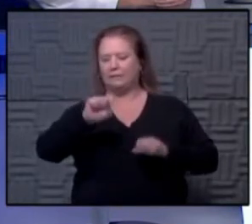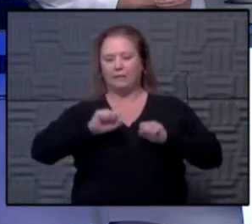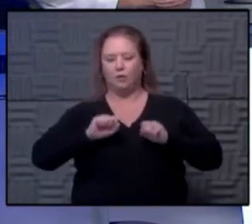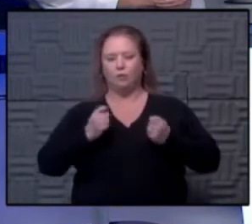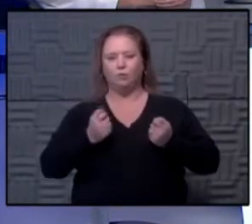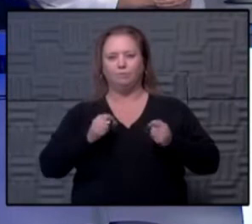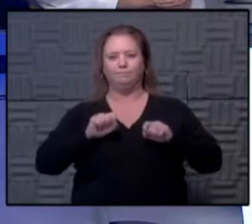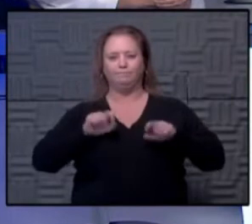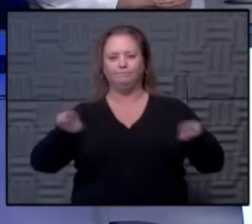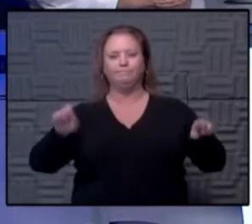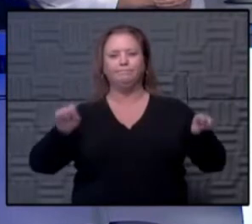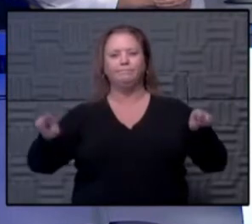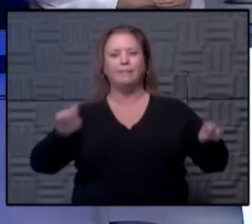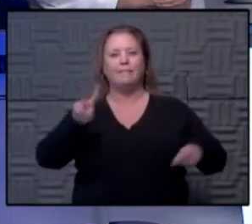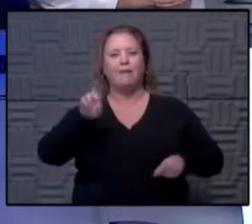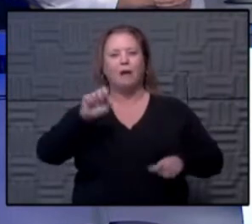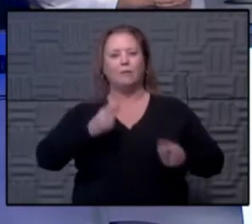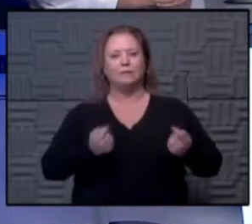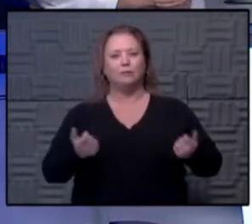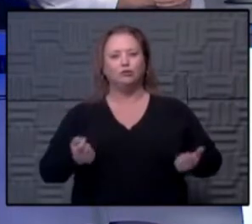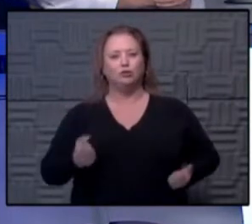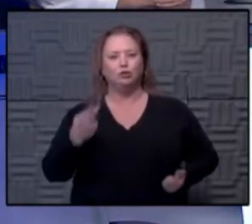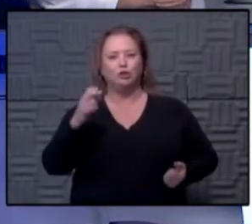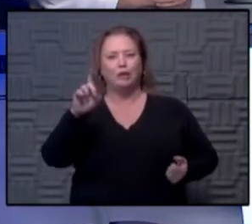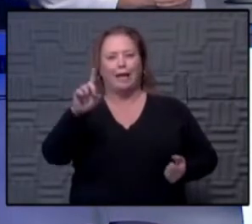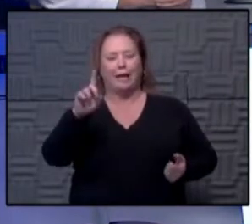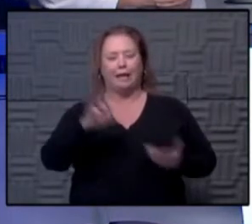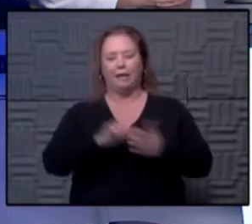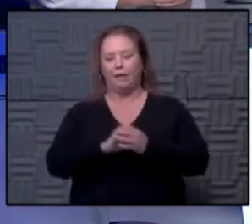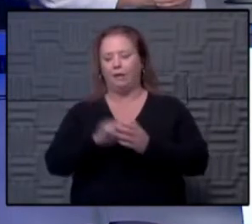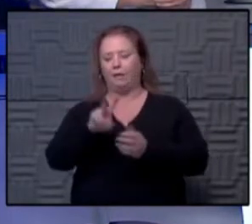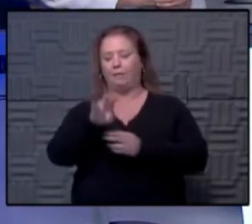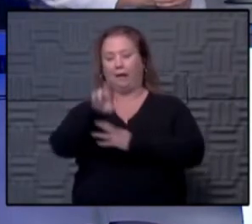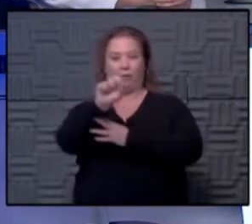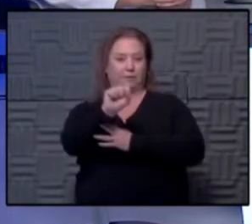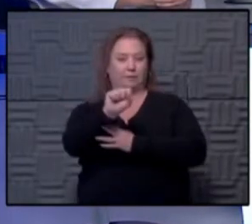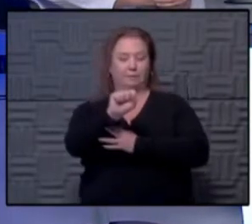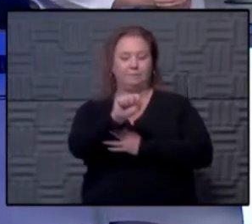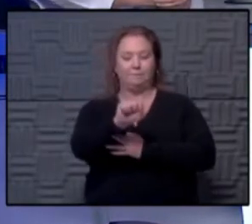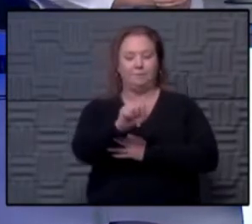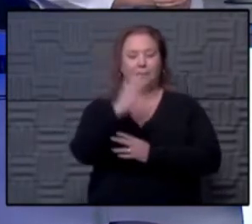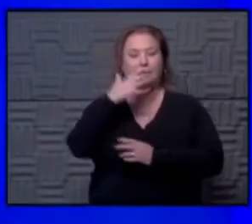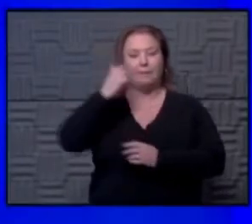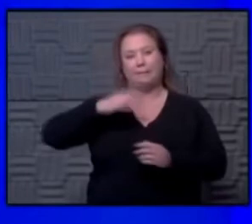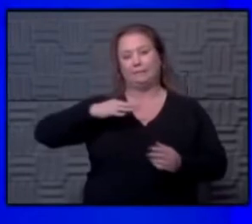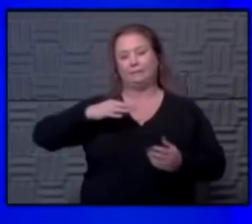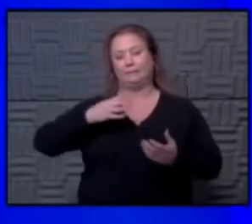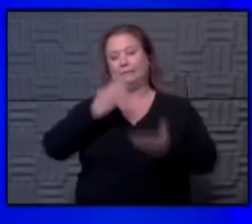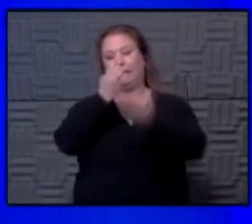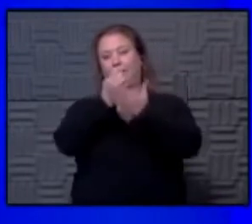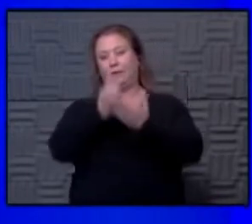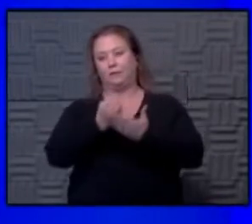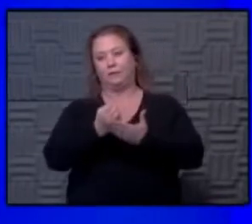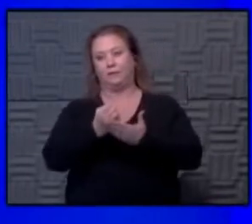and you're sick? Can you speak to that? How about it, Dana? Yeah, I mean, I think the best evidence that we have, and again, this